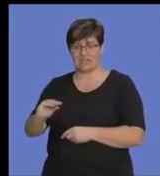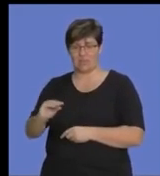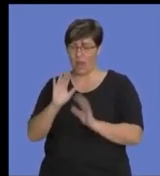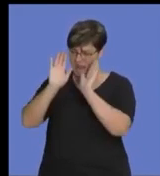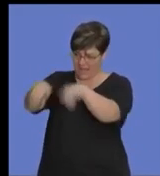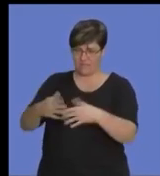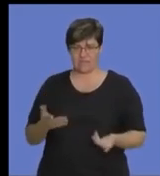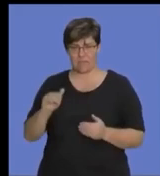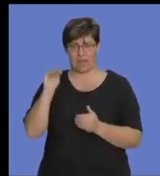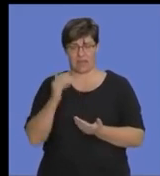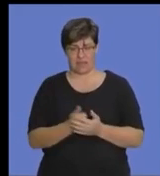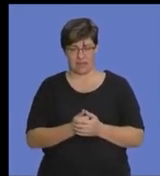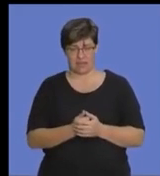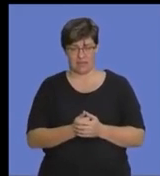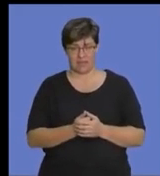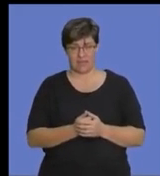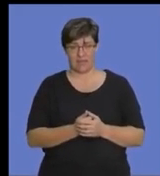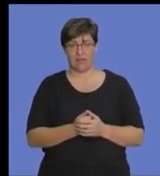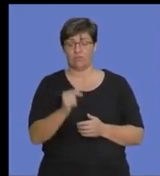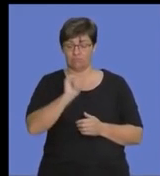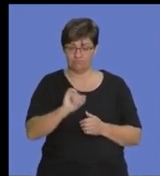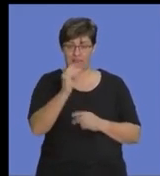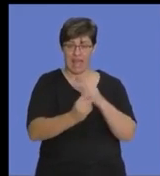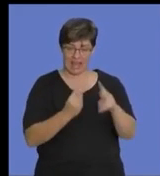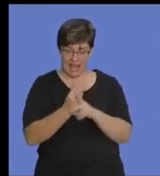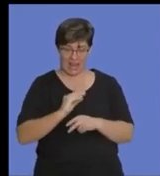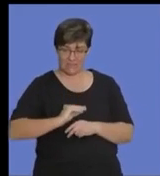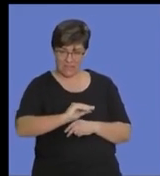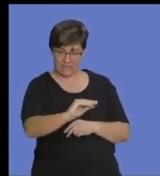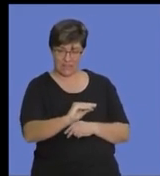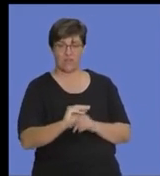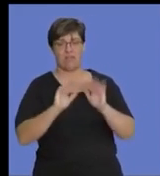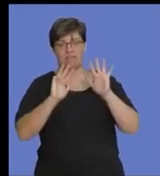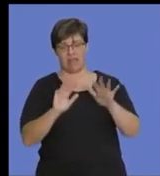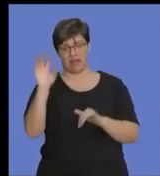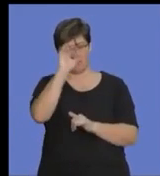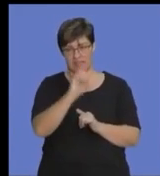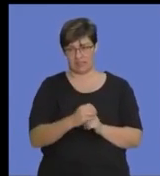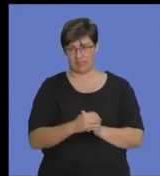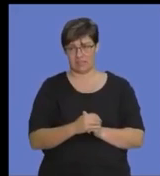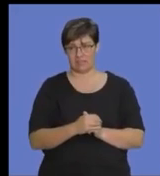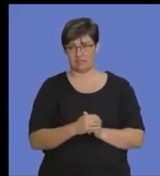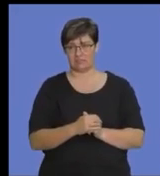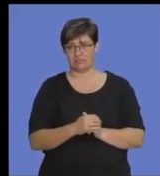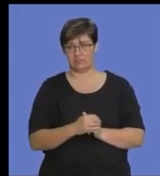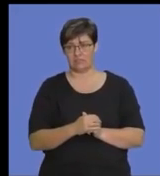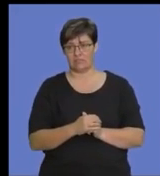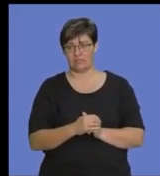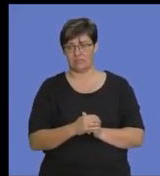reinvested because he left it in the bank. And this was reinvested at now at an interest of